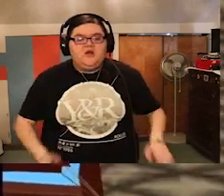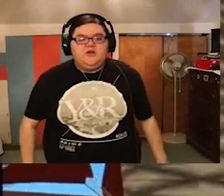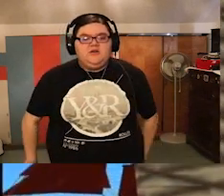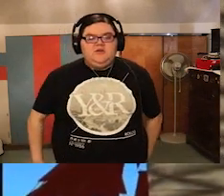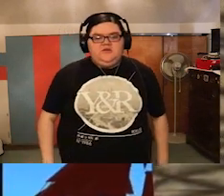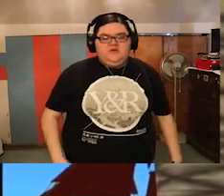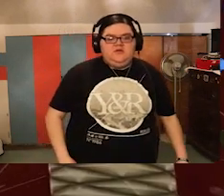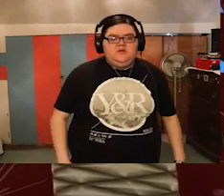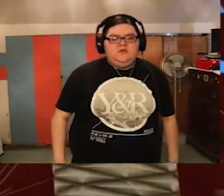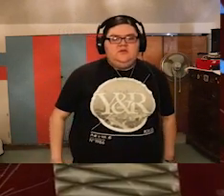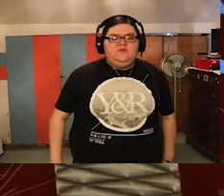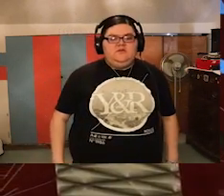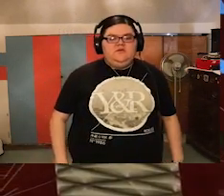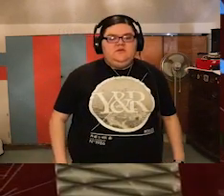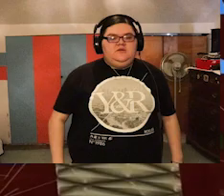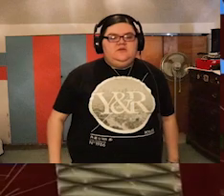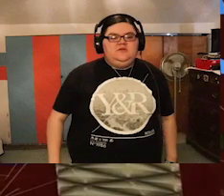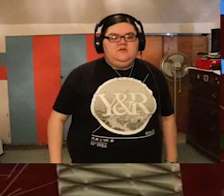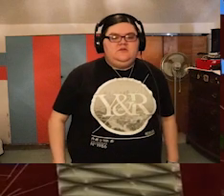up